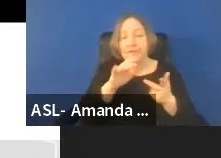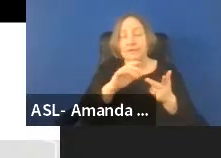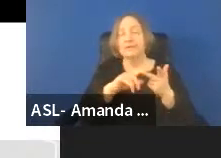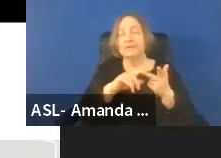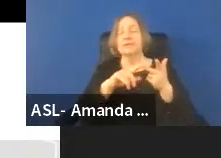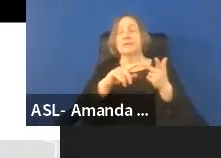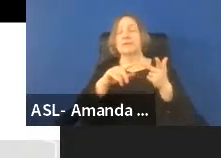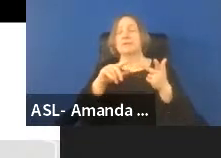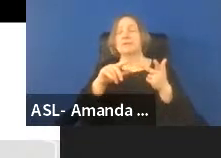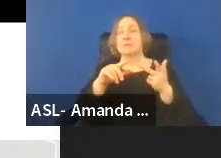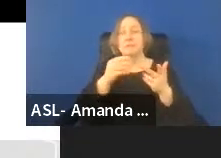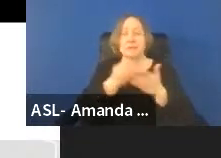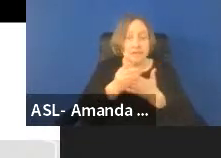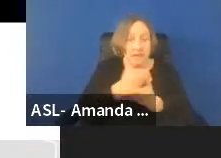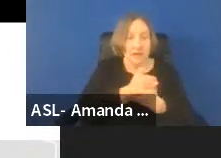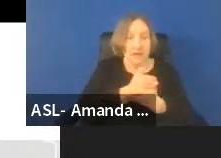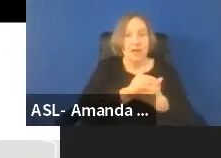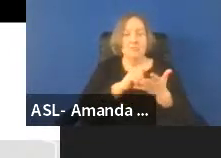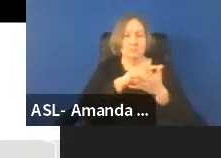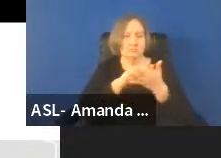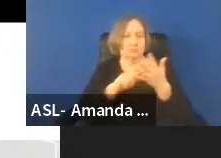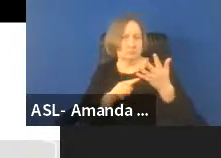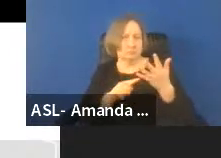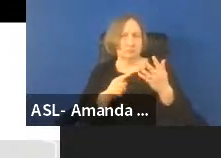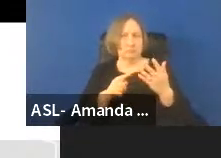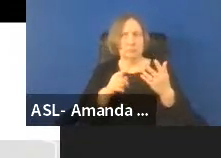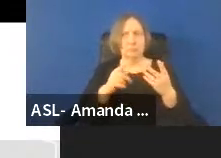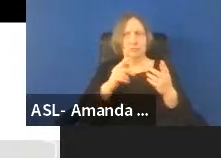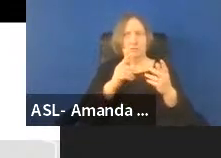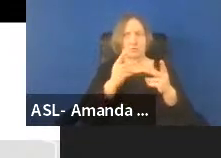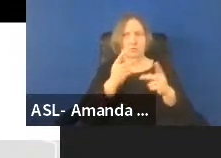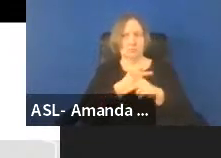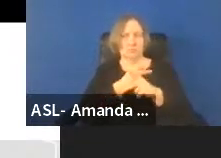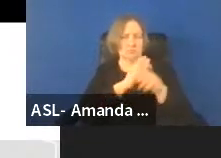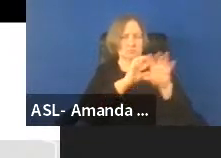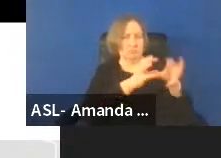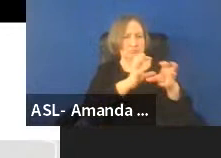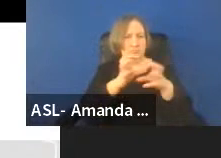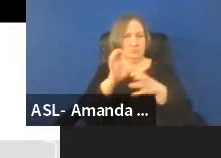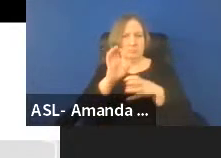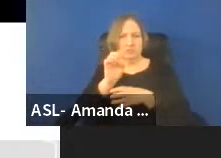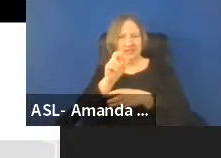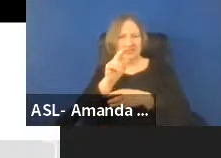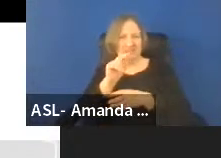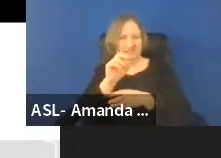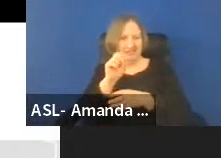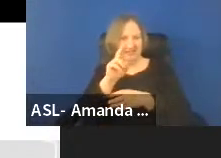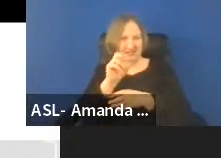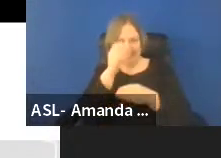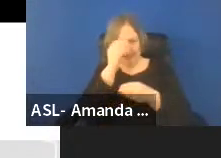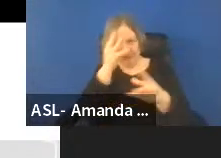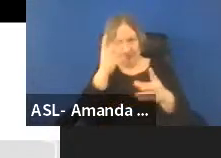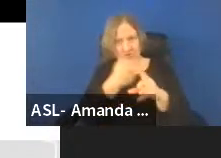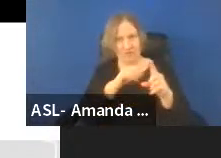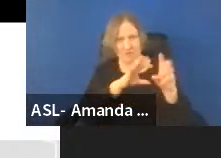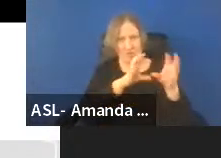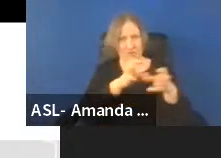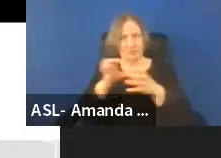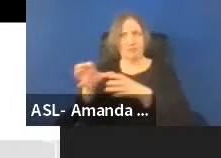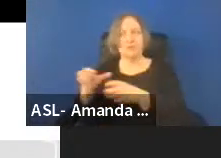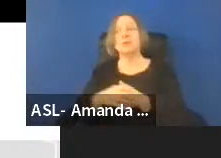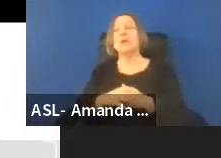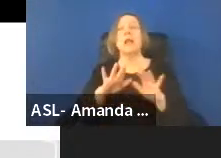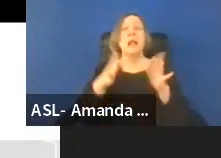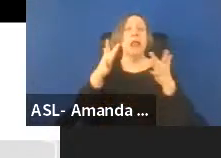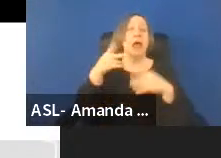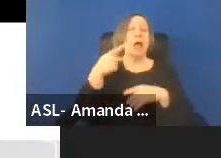measurements to rank census tracts based on those factors. On this map, the light purple